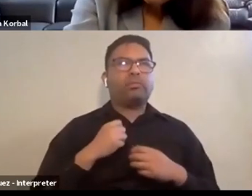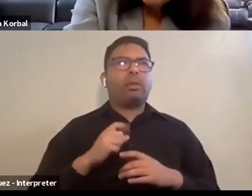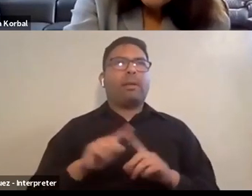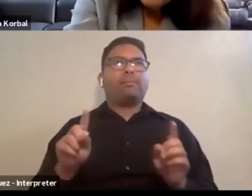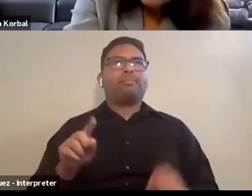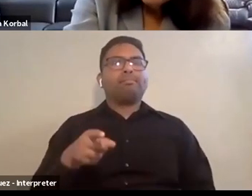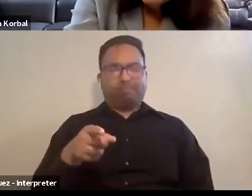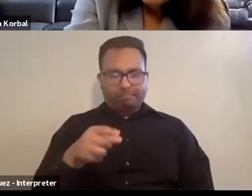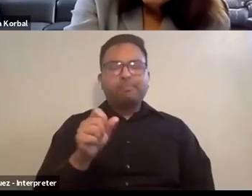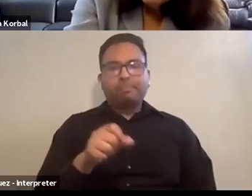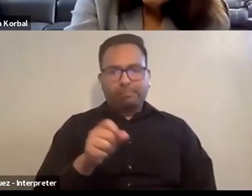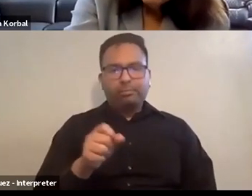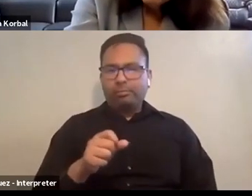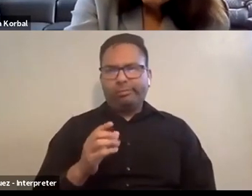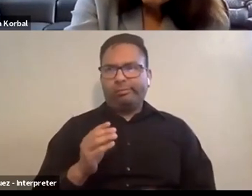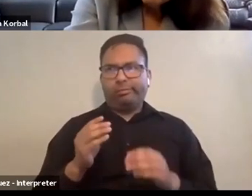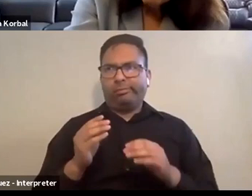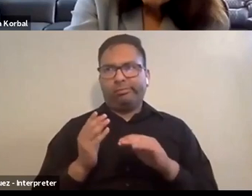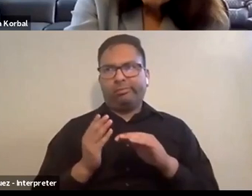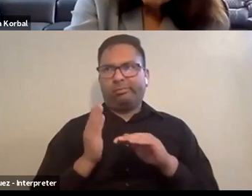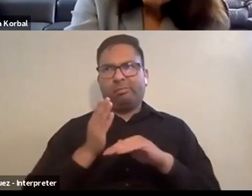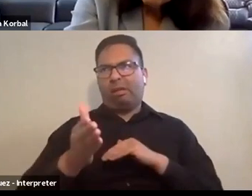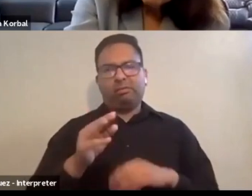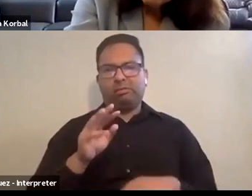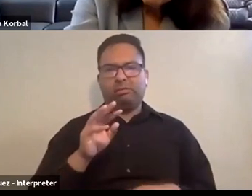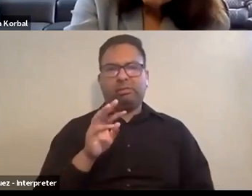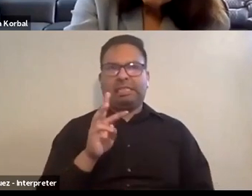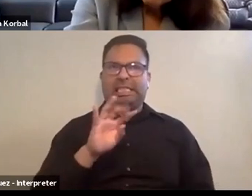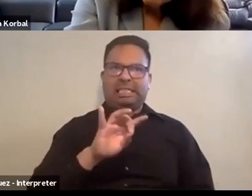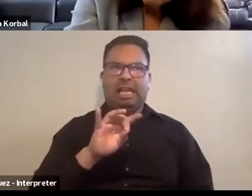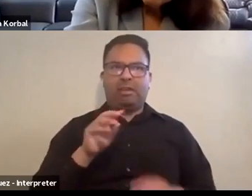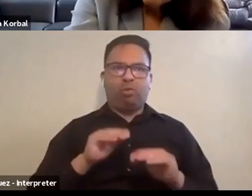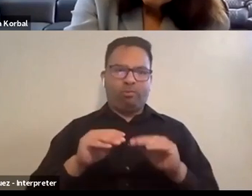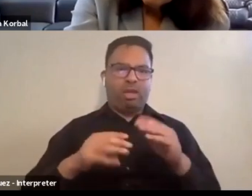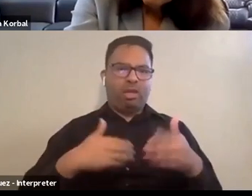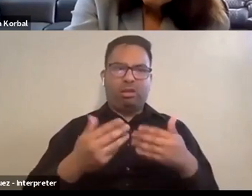goes beyond the 68 movement because it has a lot that goes